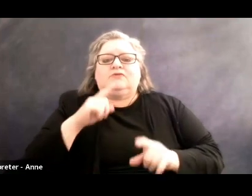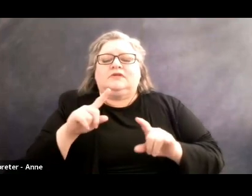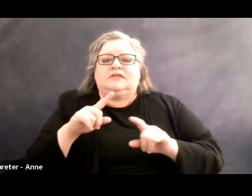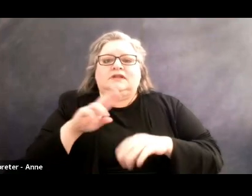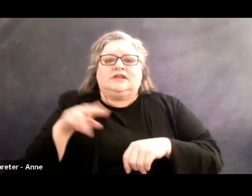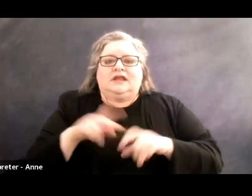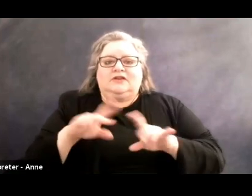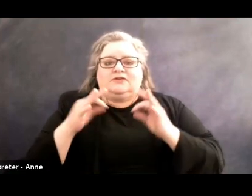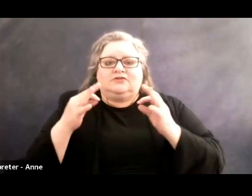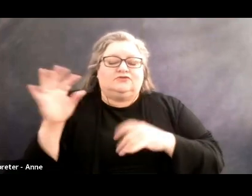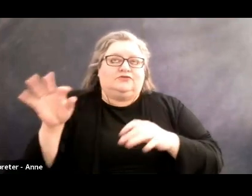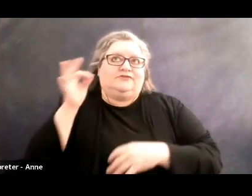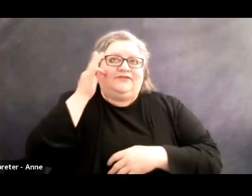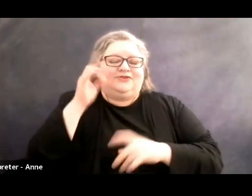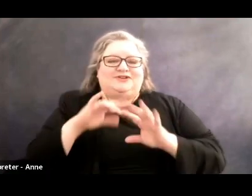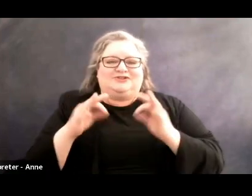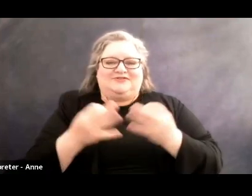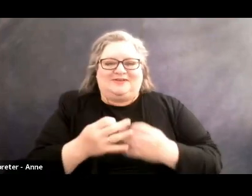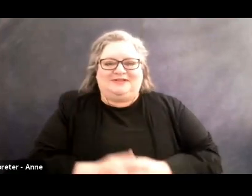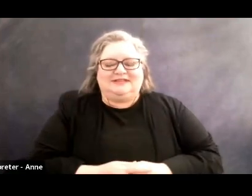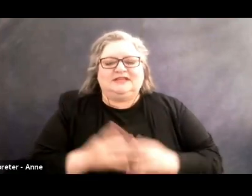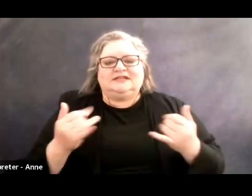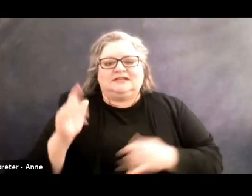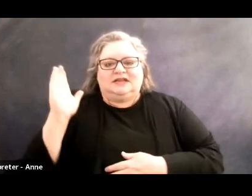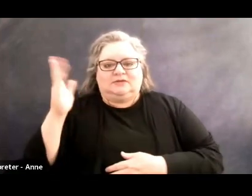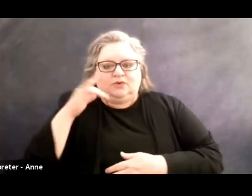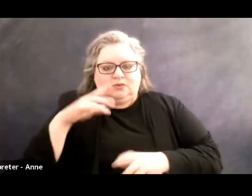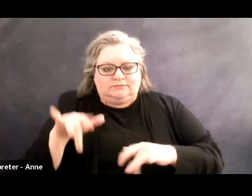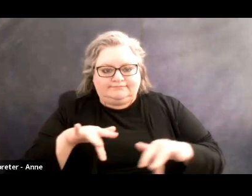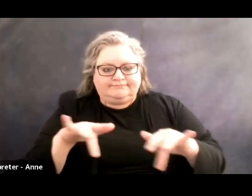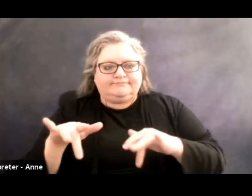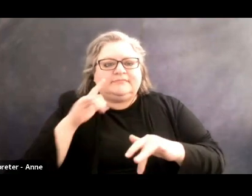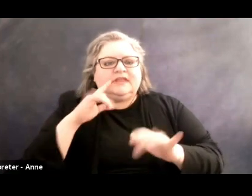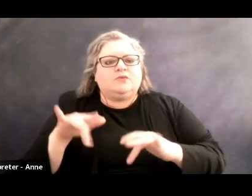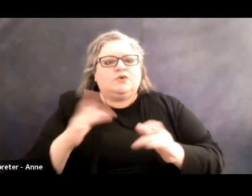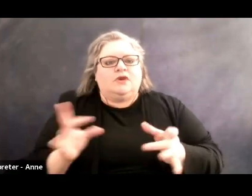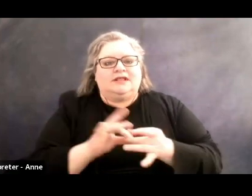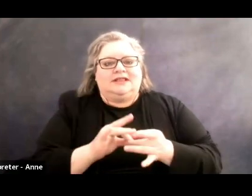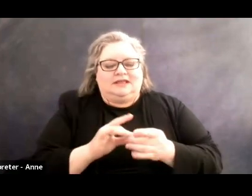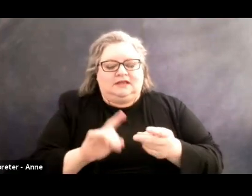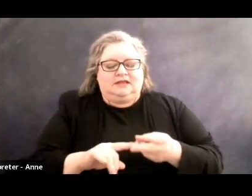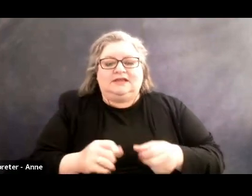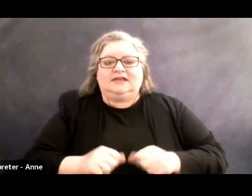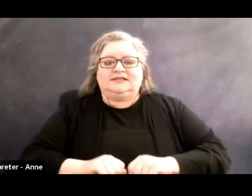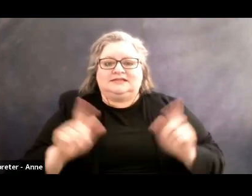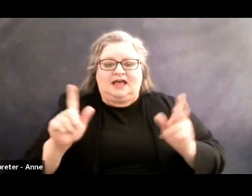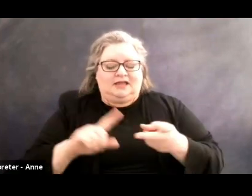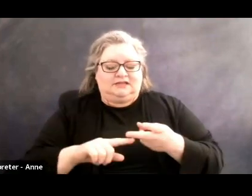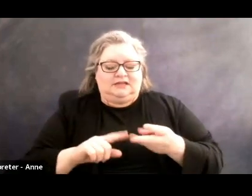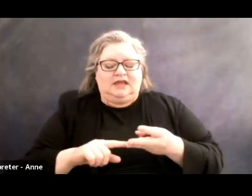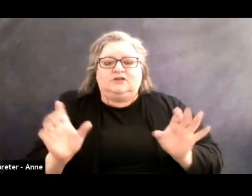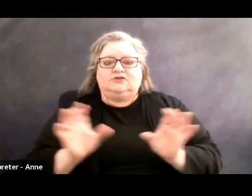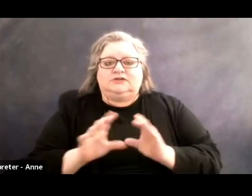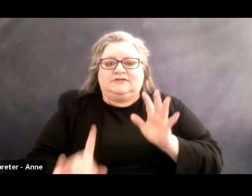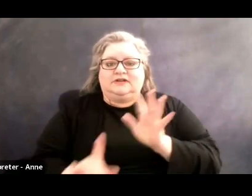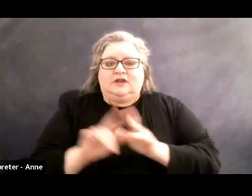Families. Today's presentation will be recorded, and the recording link, slides, and a certificate of attendance will